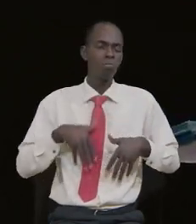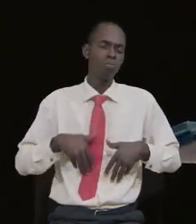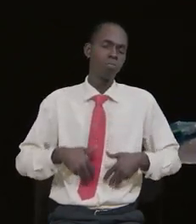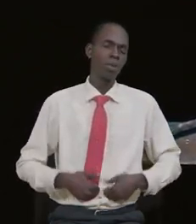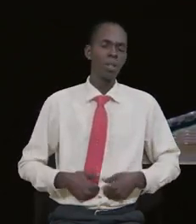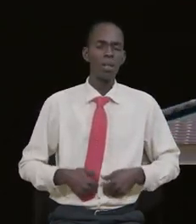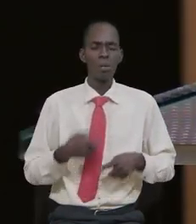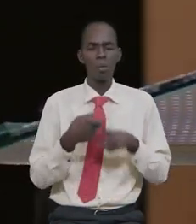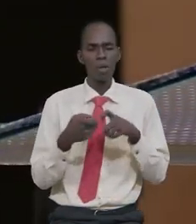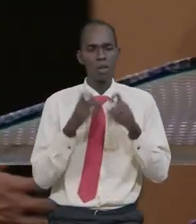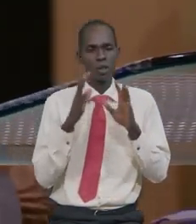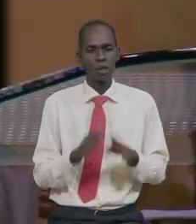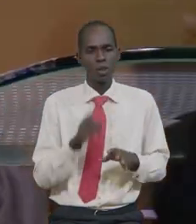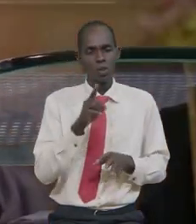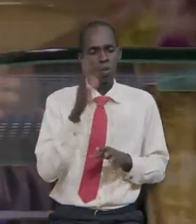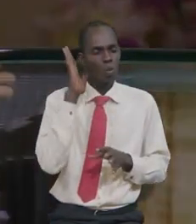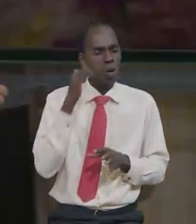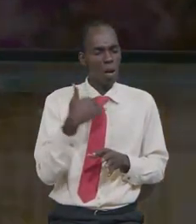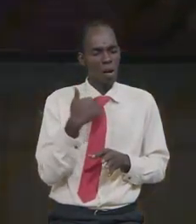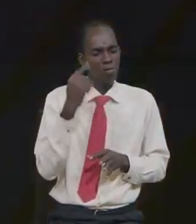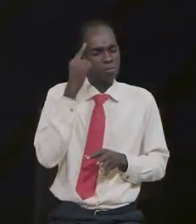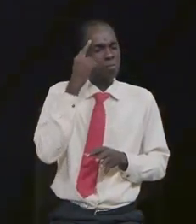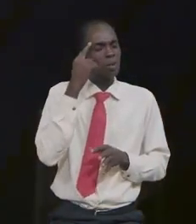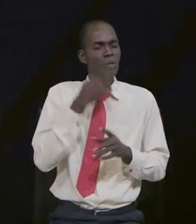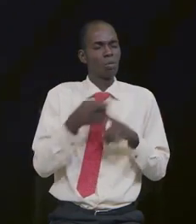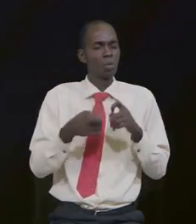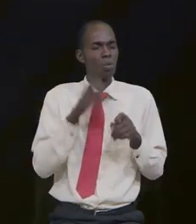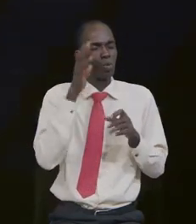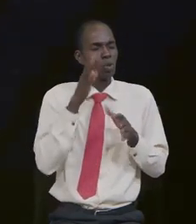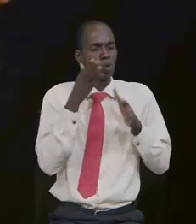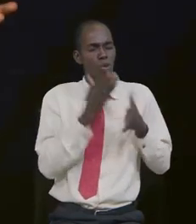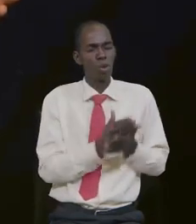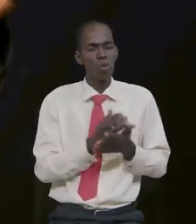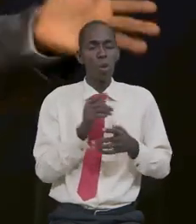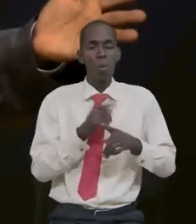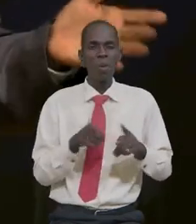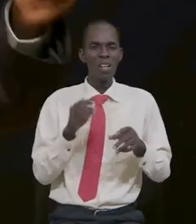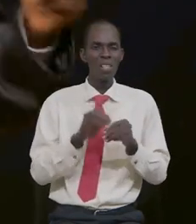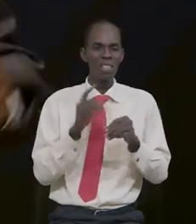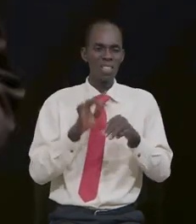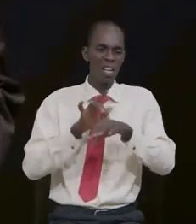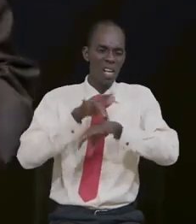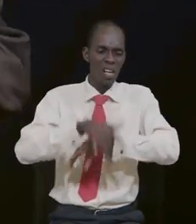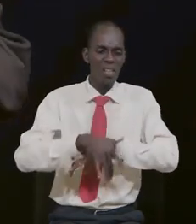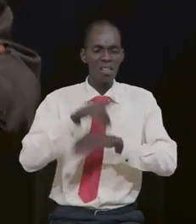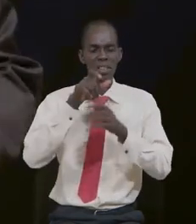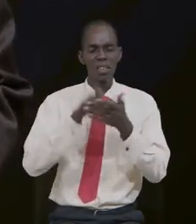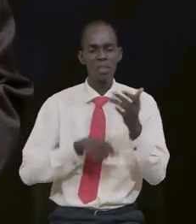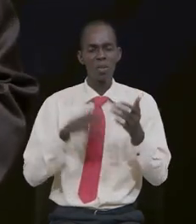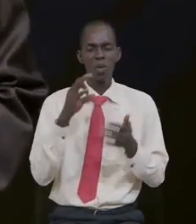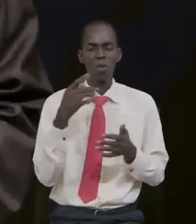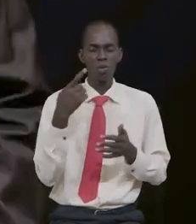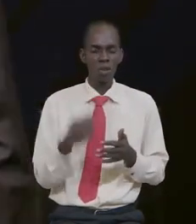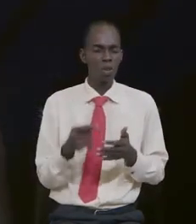us. You would have thought that the persecution would stop in the early chapters of the Acts of the Apostles, but